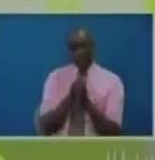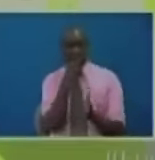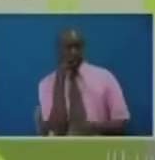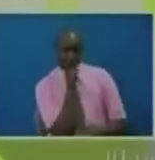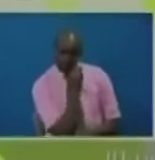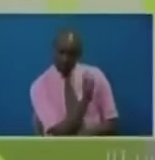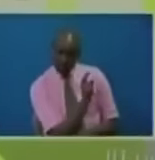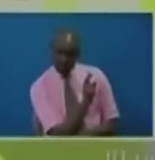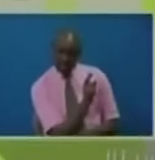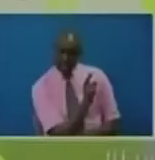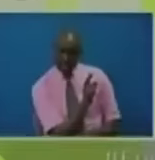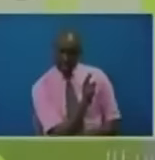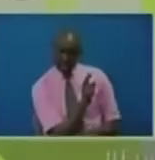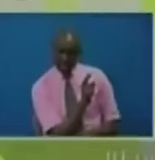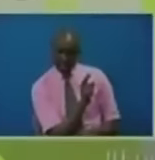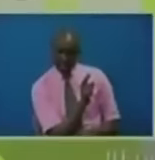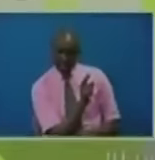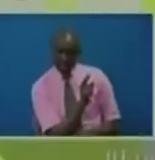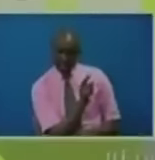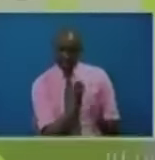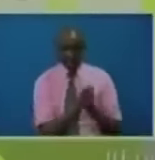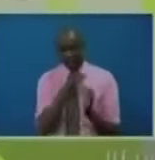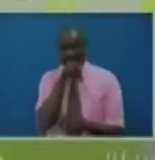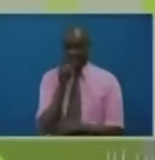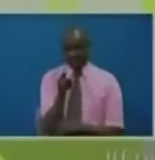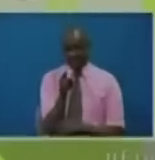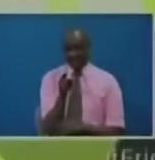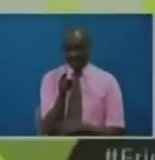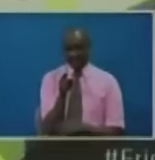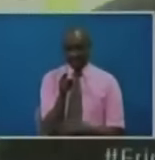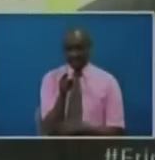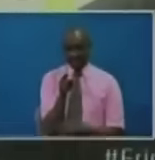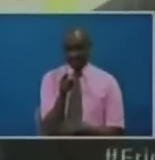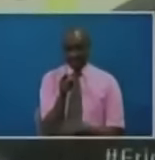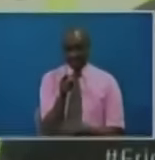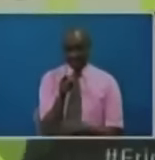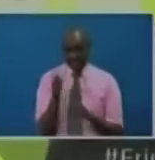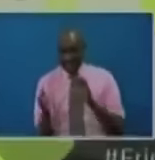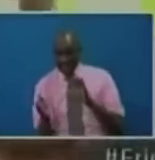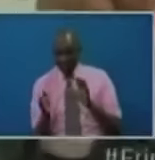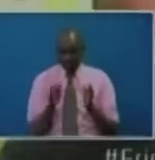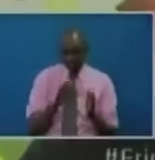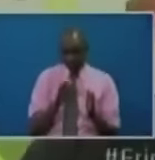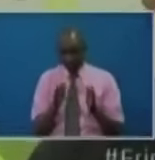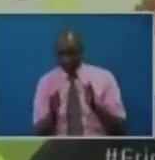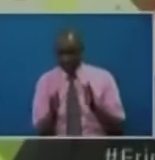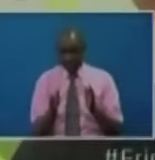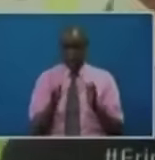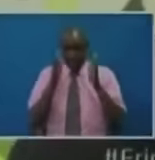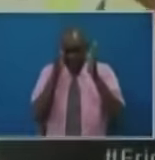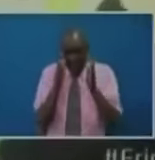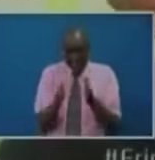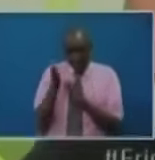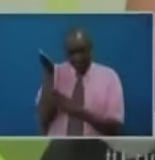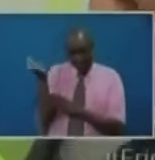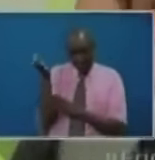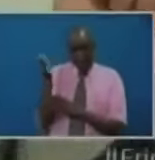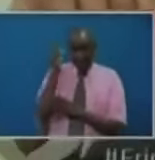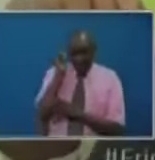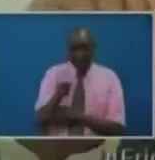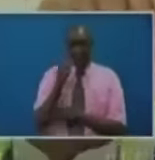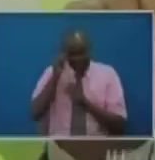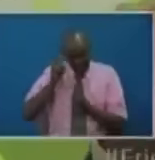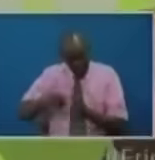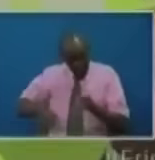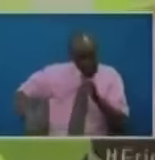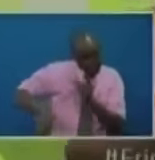Kalonzo Musyoka, with Raila Odinga. Now, there is somebody who amongst them is going to take